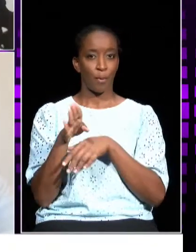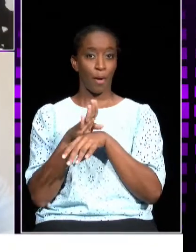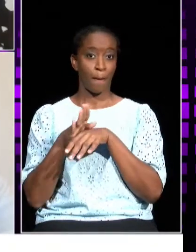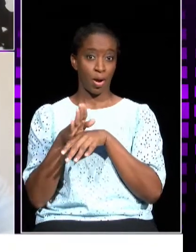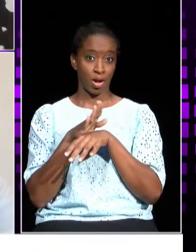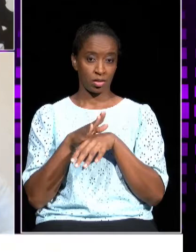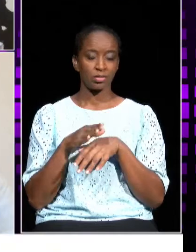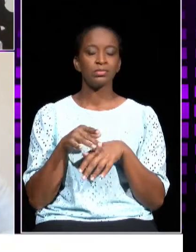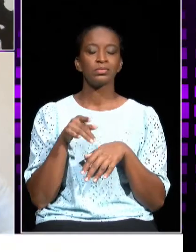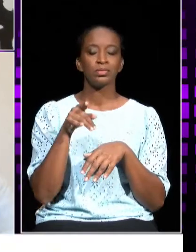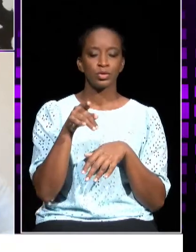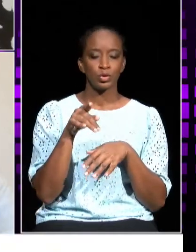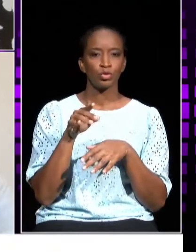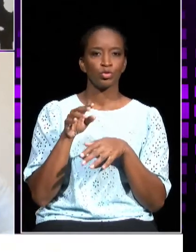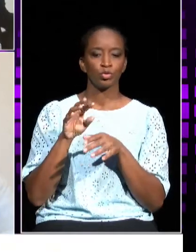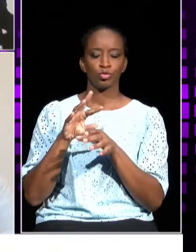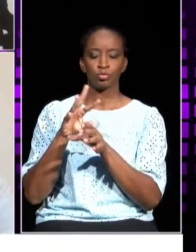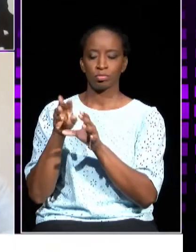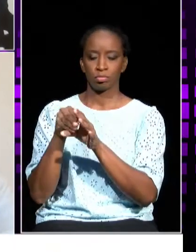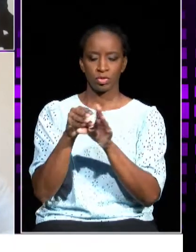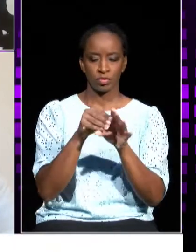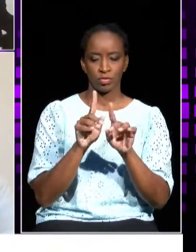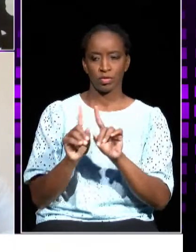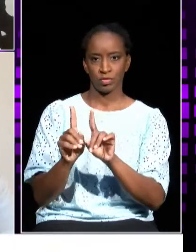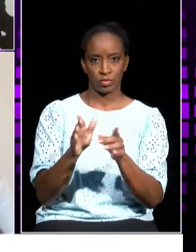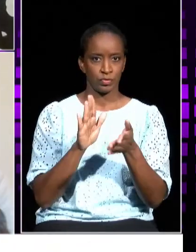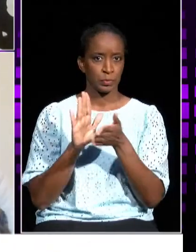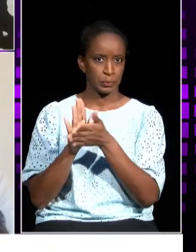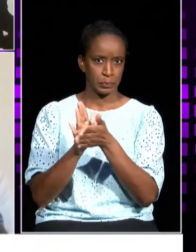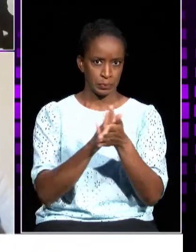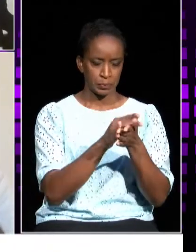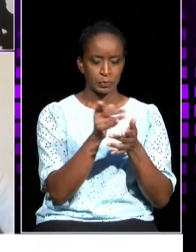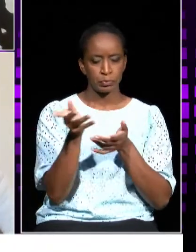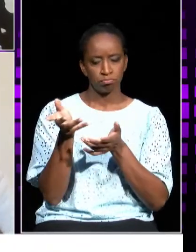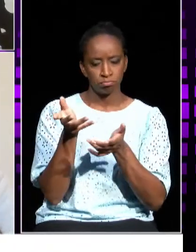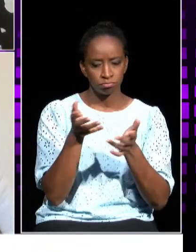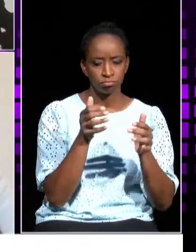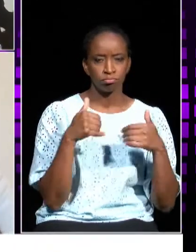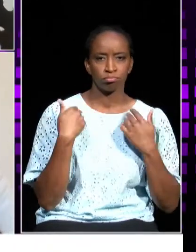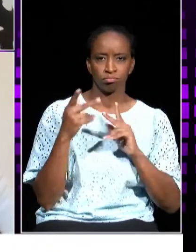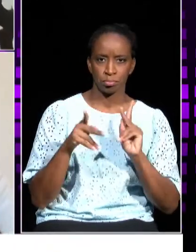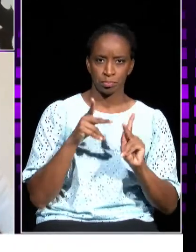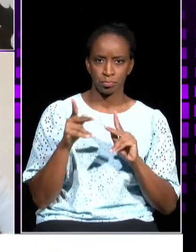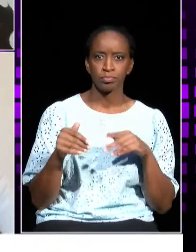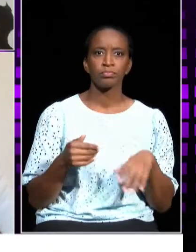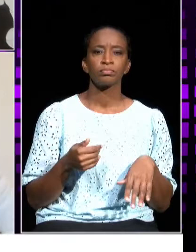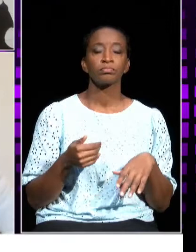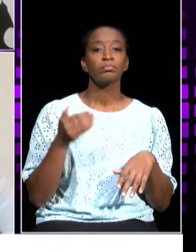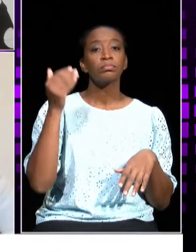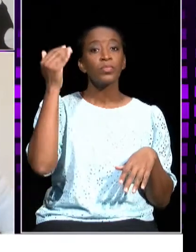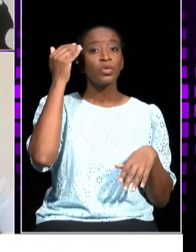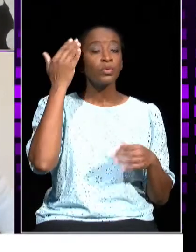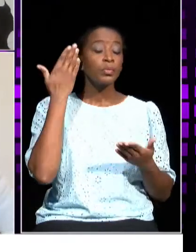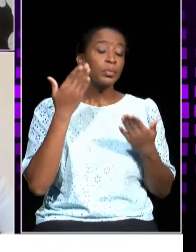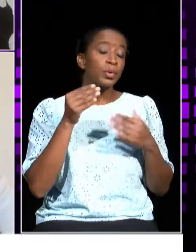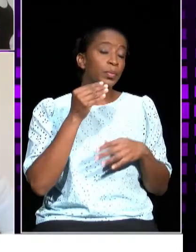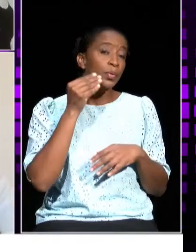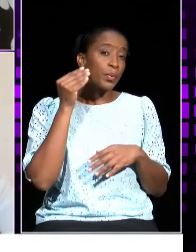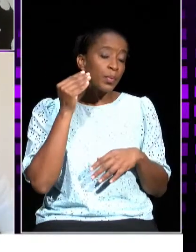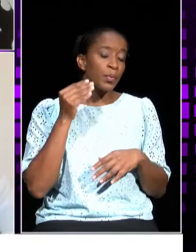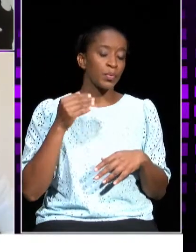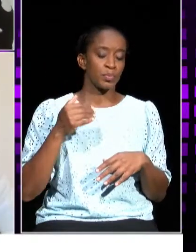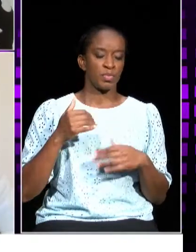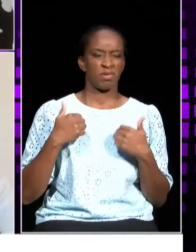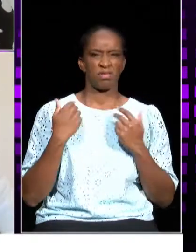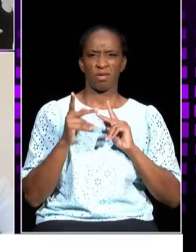experienced, that I know of, is that without finding the community at home, young persons create that community for themselves. They